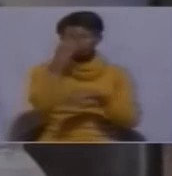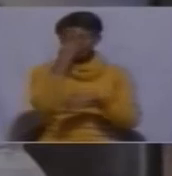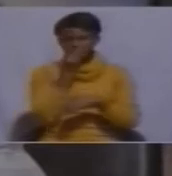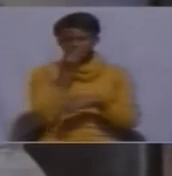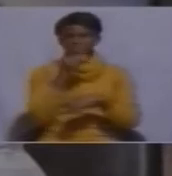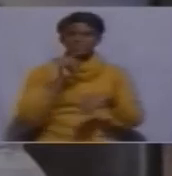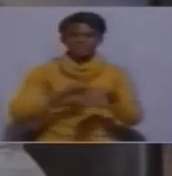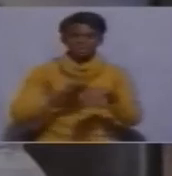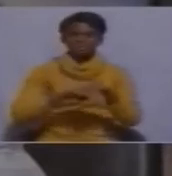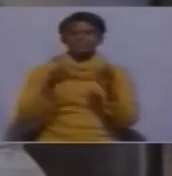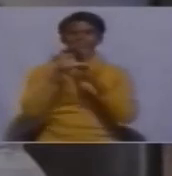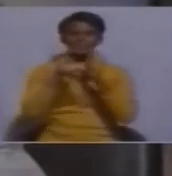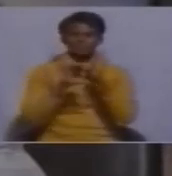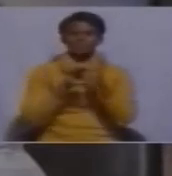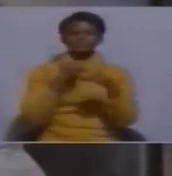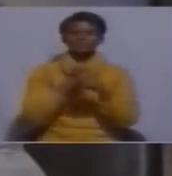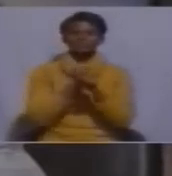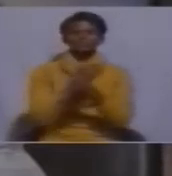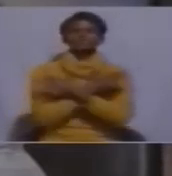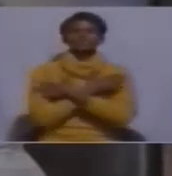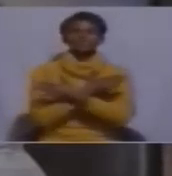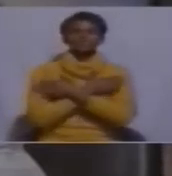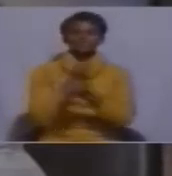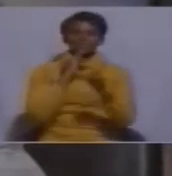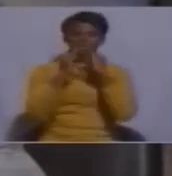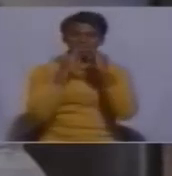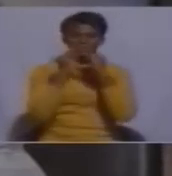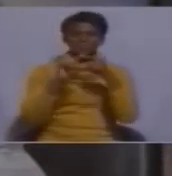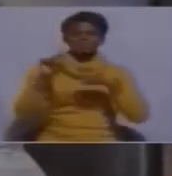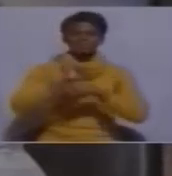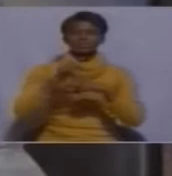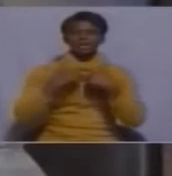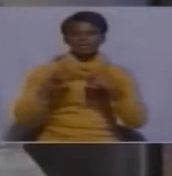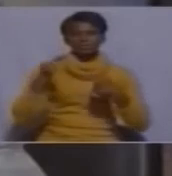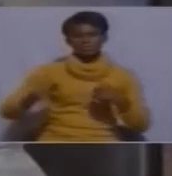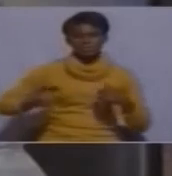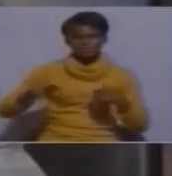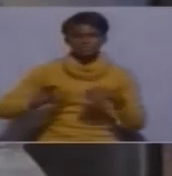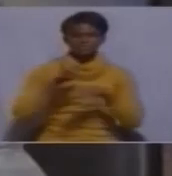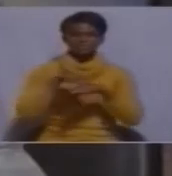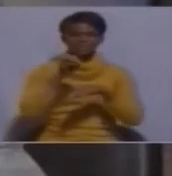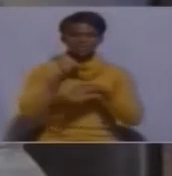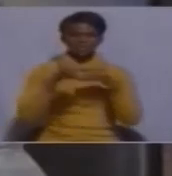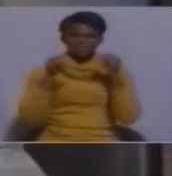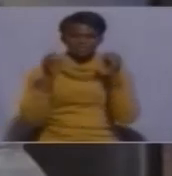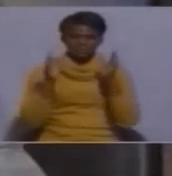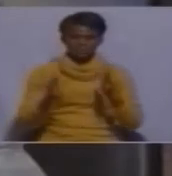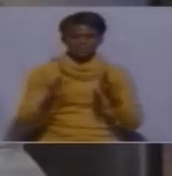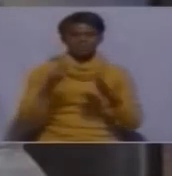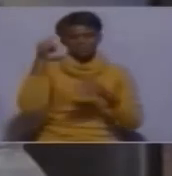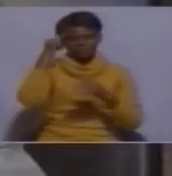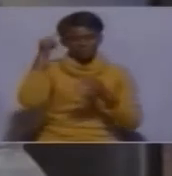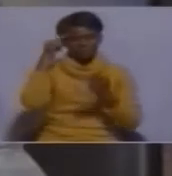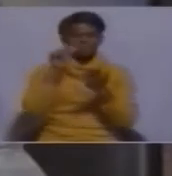the constitution-making process? Sunday interview today features the chief advisor to the government on legal matters, the